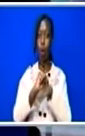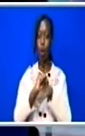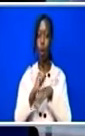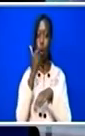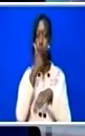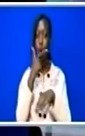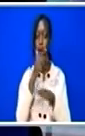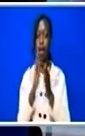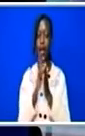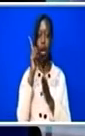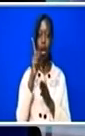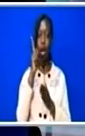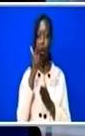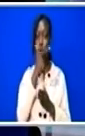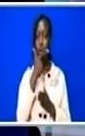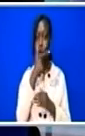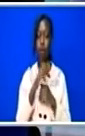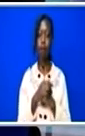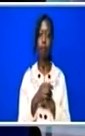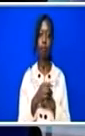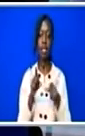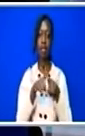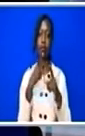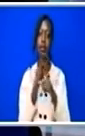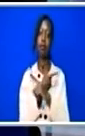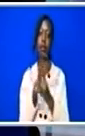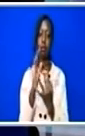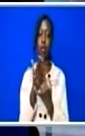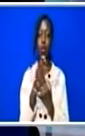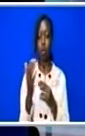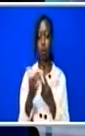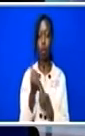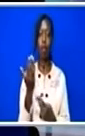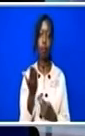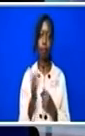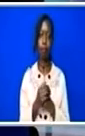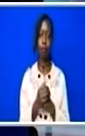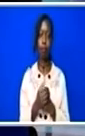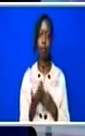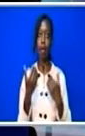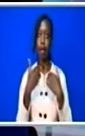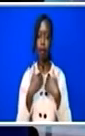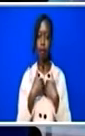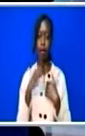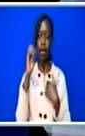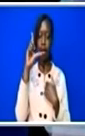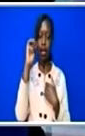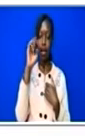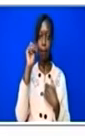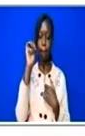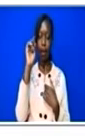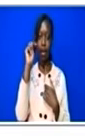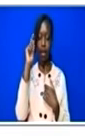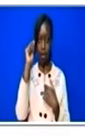difference between fats and oils. Oils. Okay? Yes. So then we have the elements. We have the elements, Elements